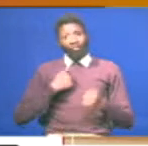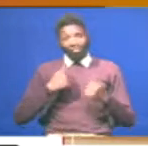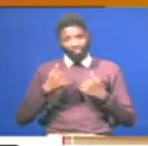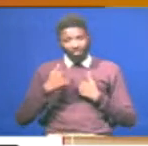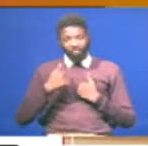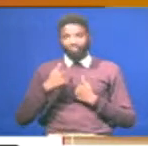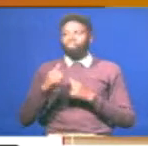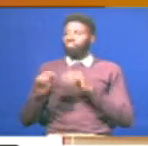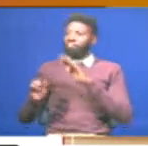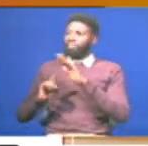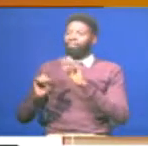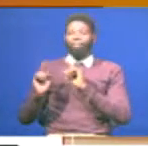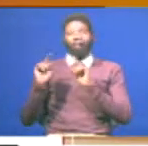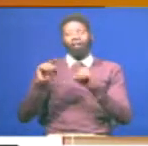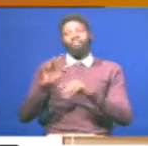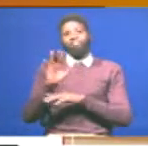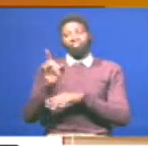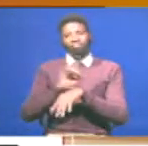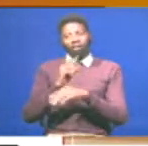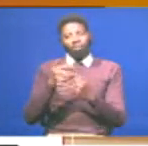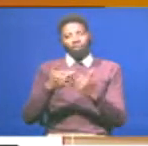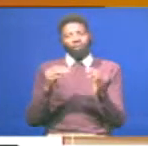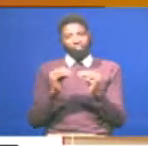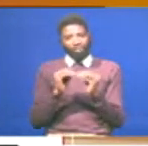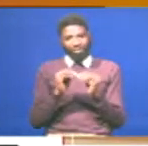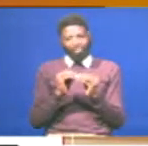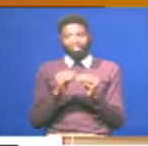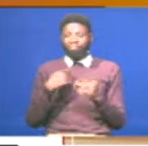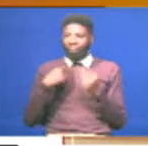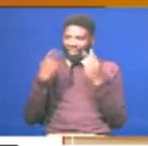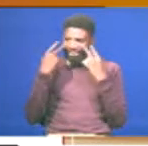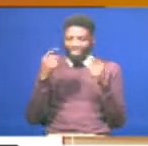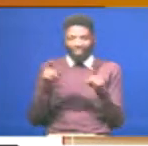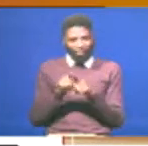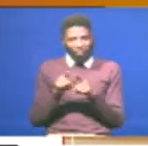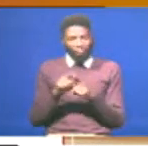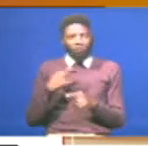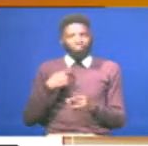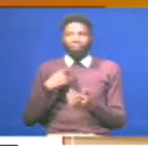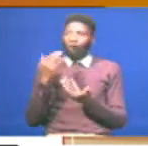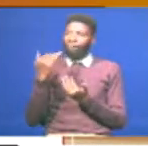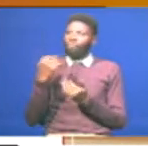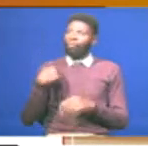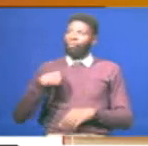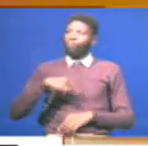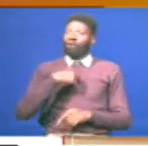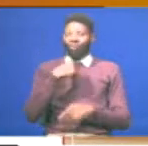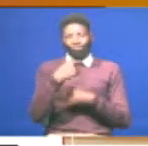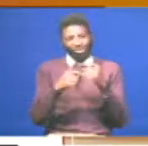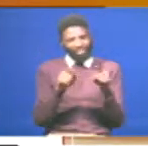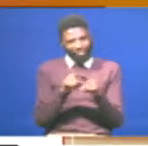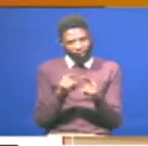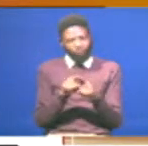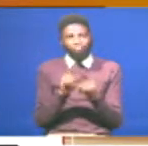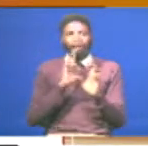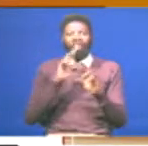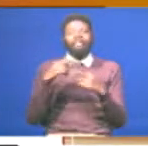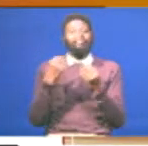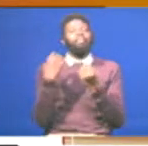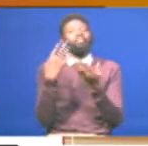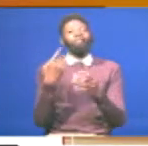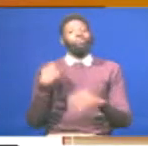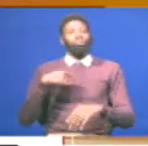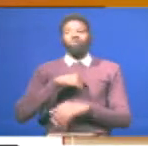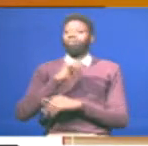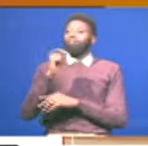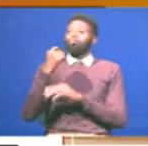So I saw a bit of that. I'm hoping that we continue reading from that script and give some results so that we lift Kenyans out